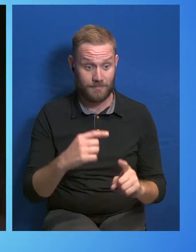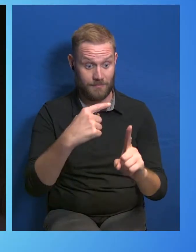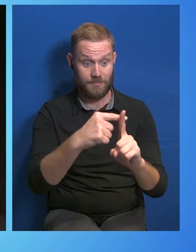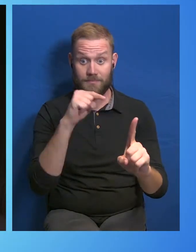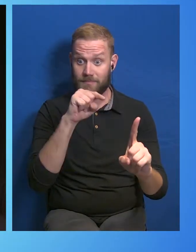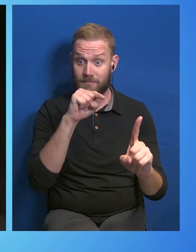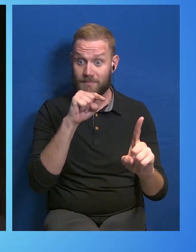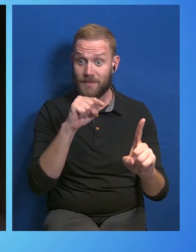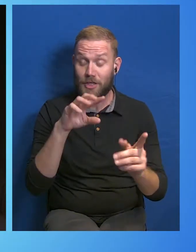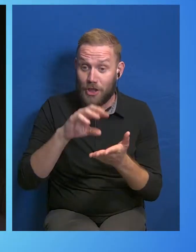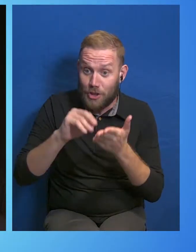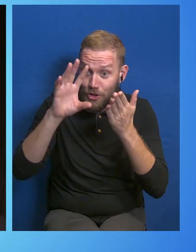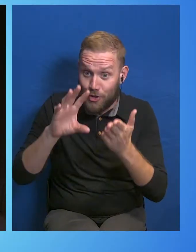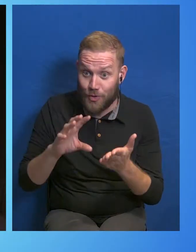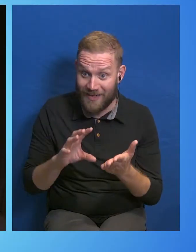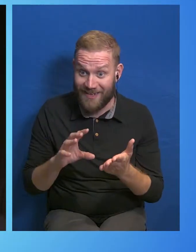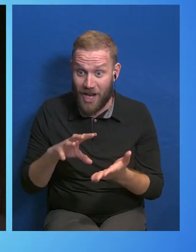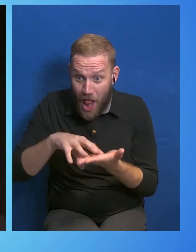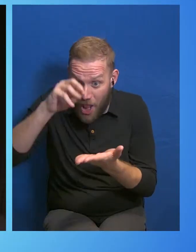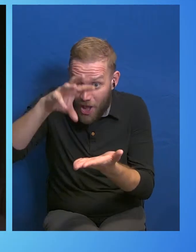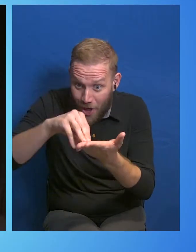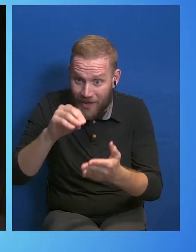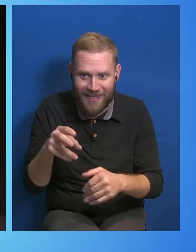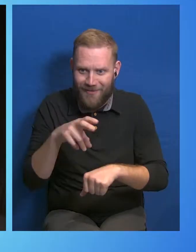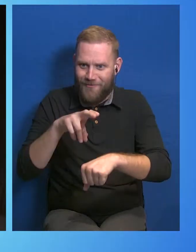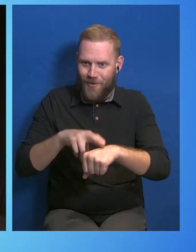Student learning, of course.